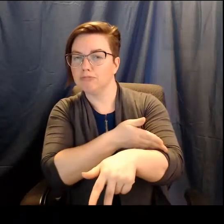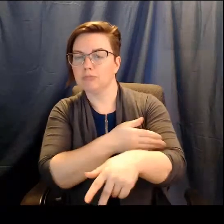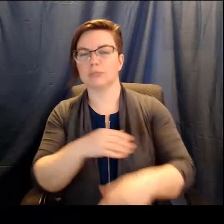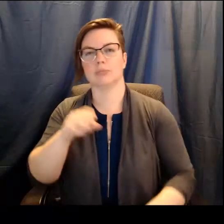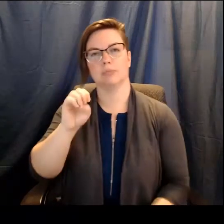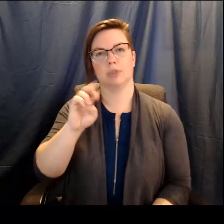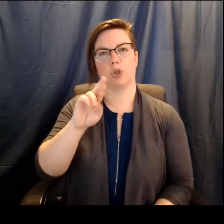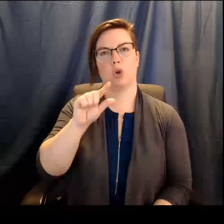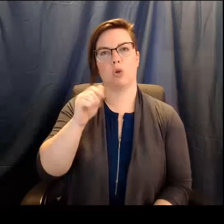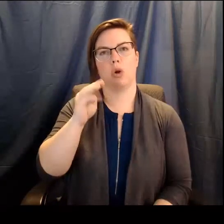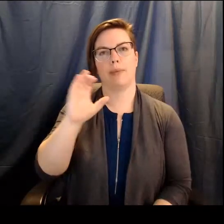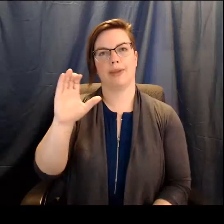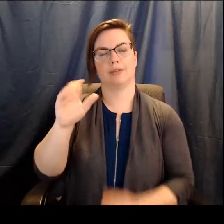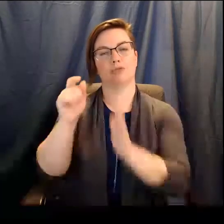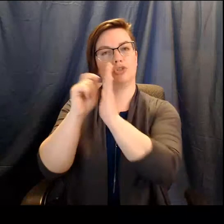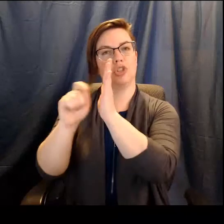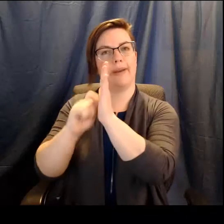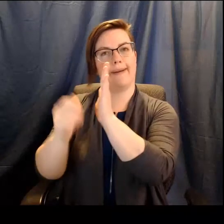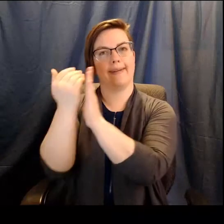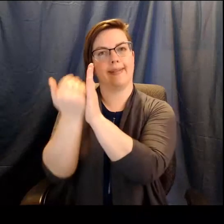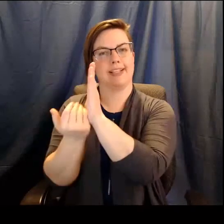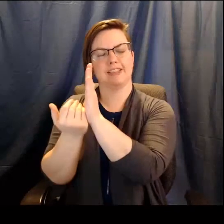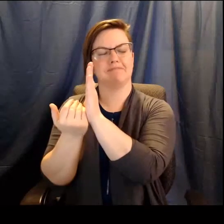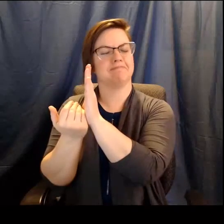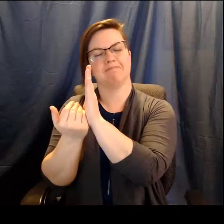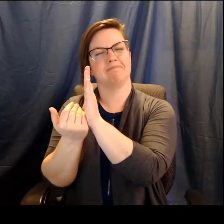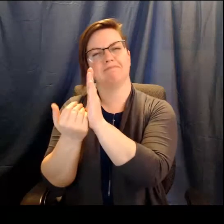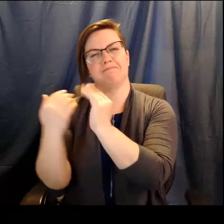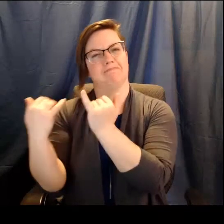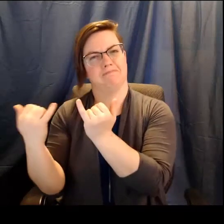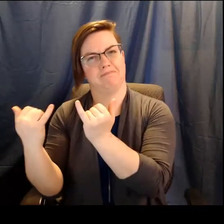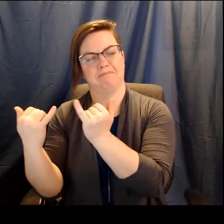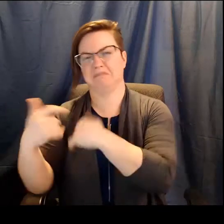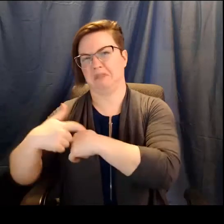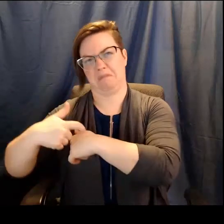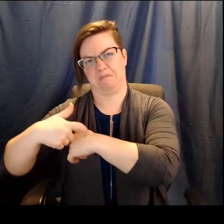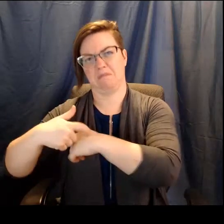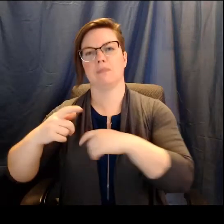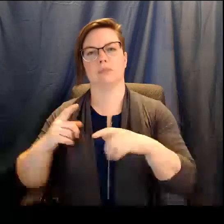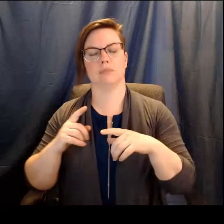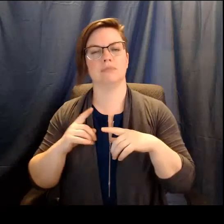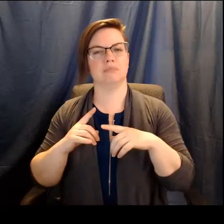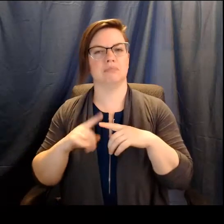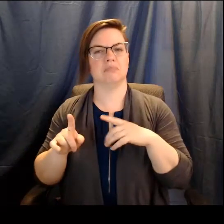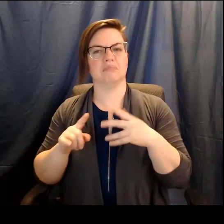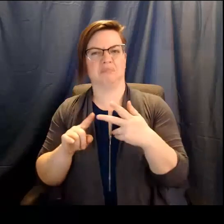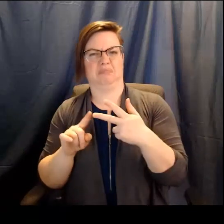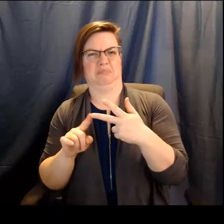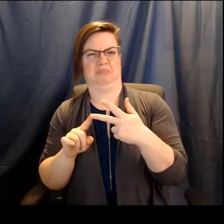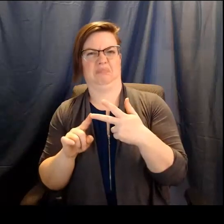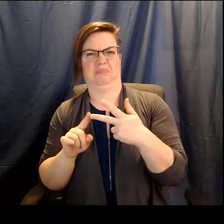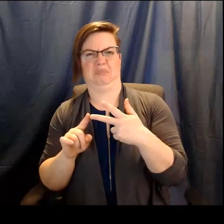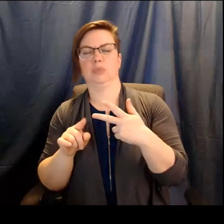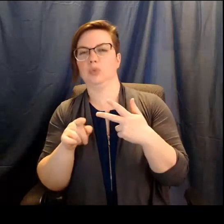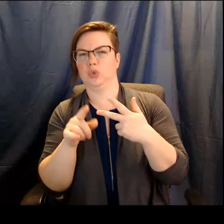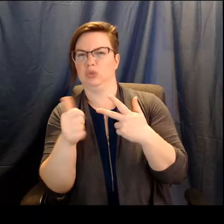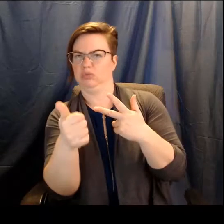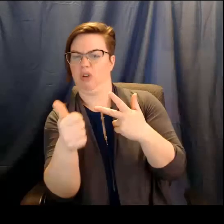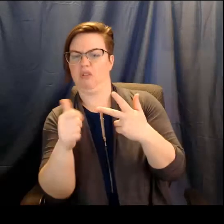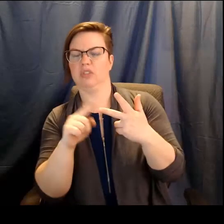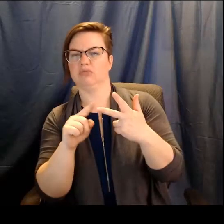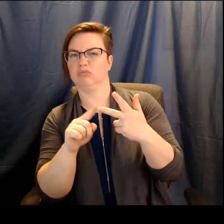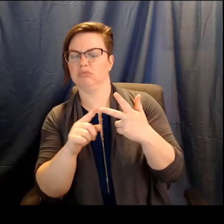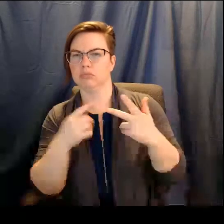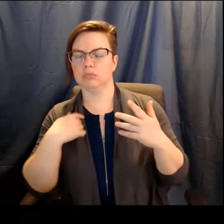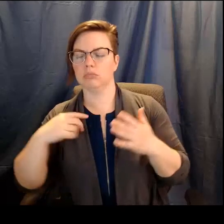ergonomic checklist for the sake of time, but of course number 3 had to do with you actually going and looking at the checklist and seeing what